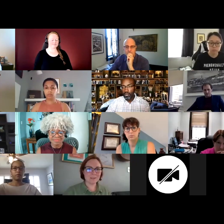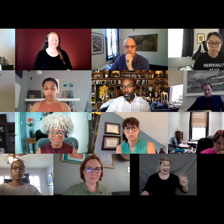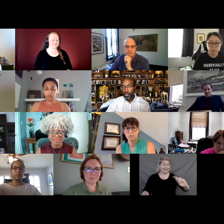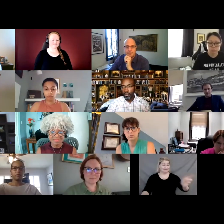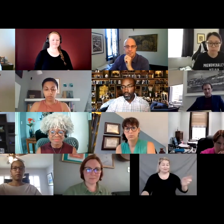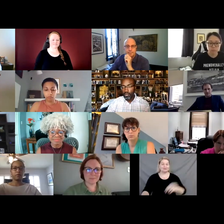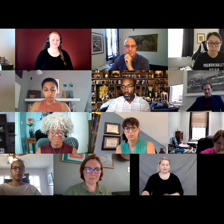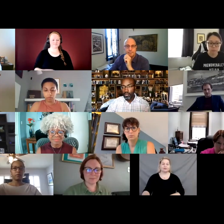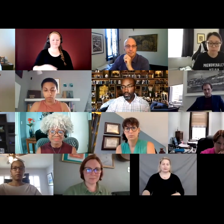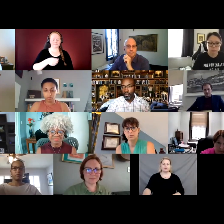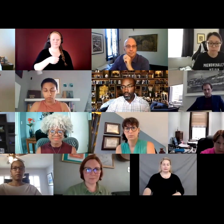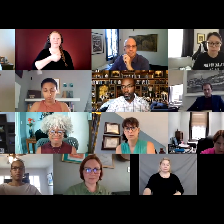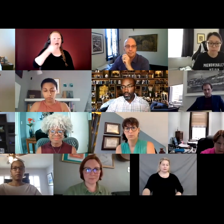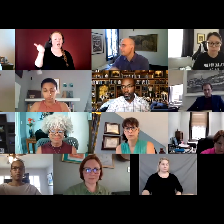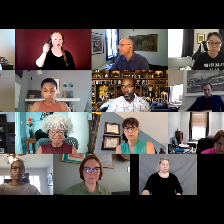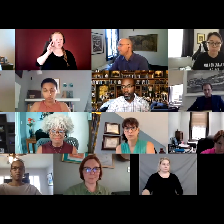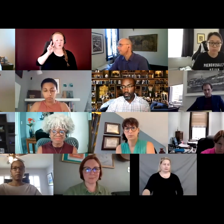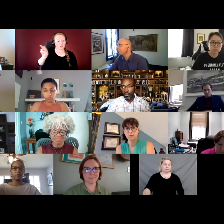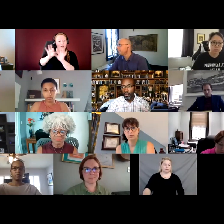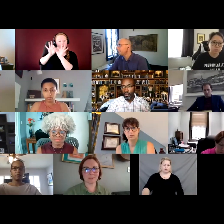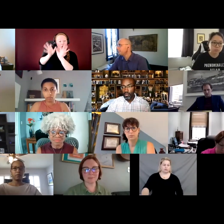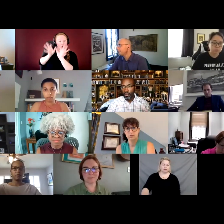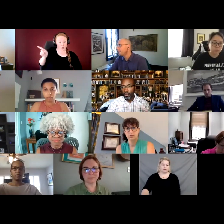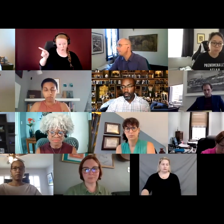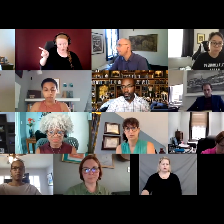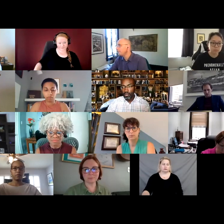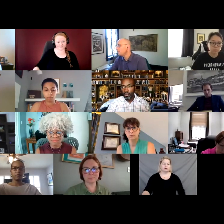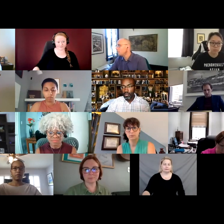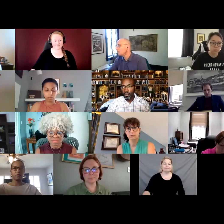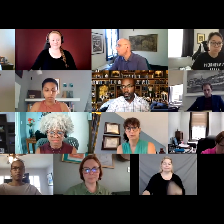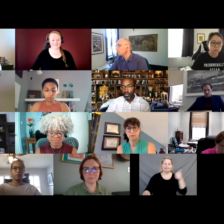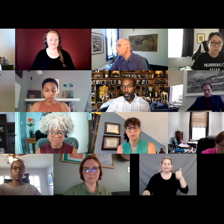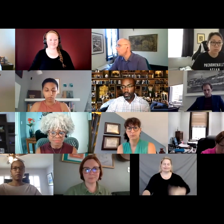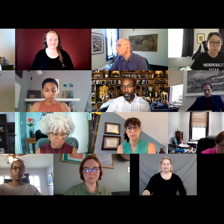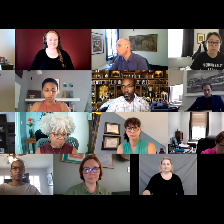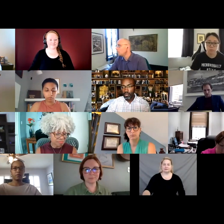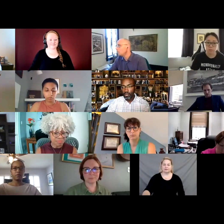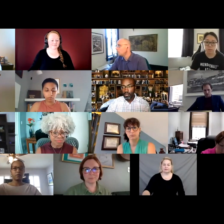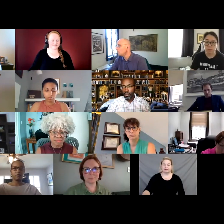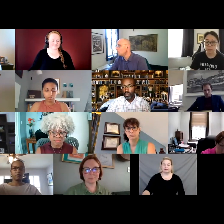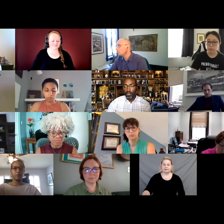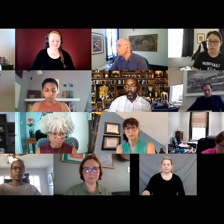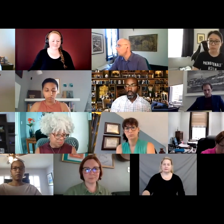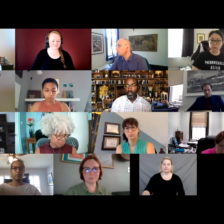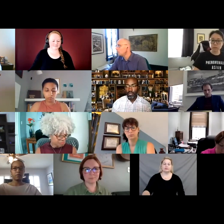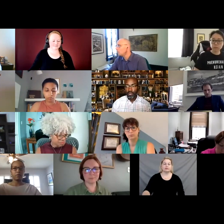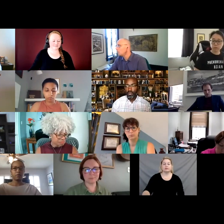Great. Thank you, Sandy. My name is Richard Von Glahn. I use the he, him pronouns, and I am going